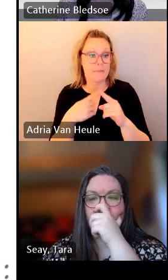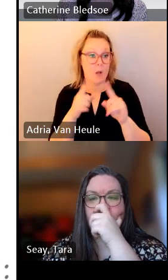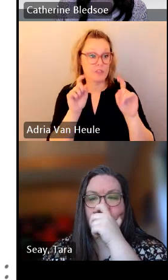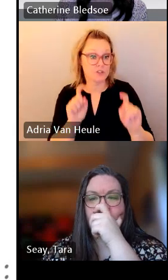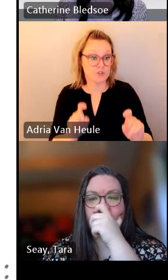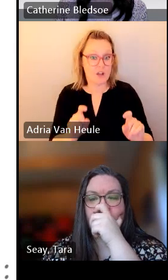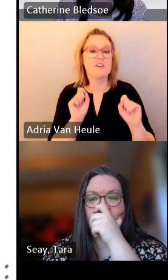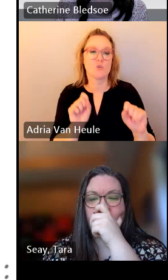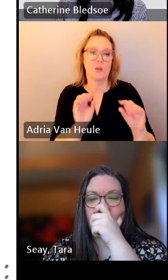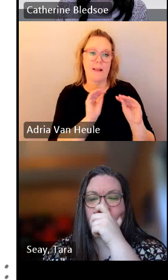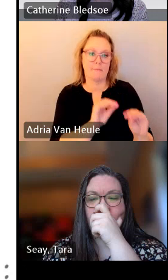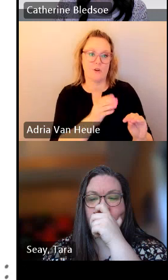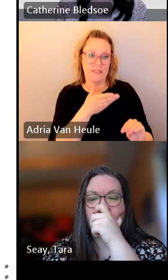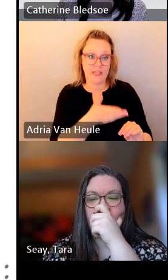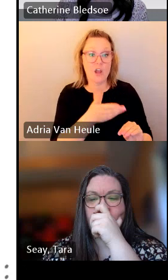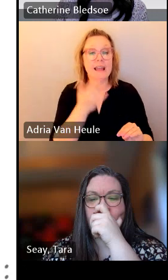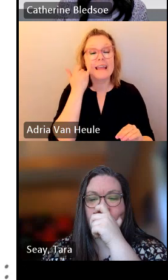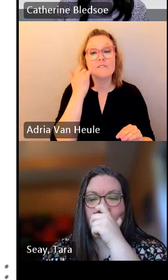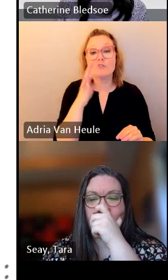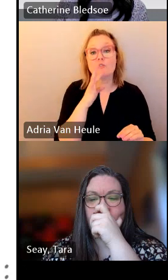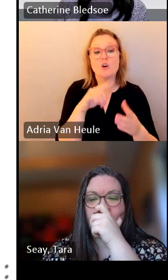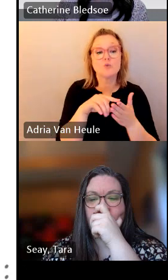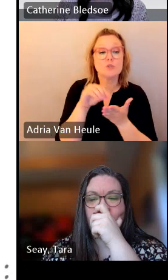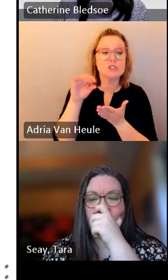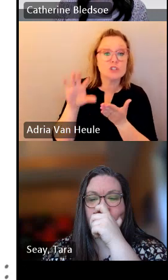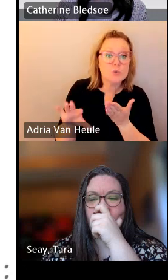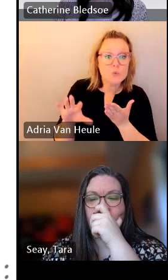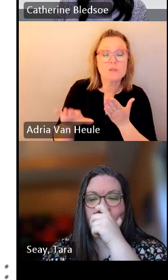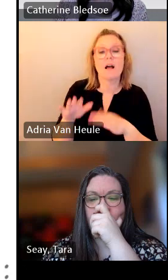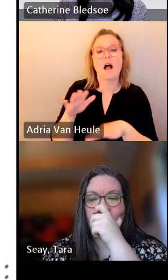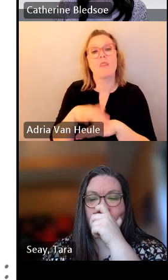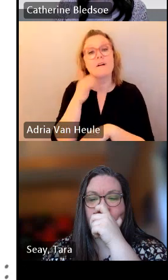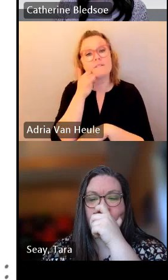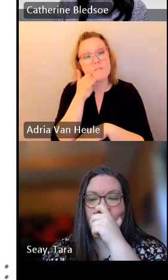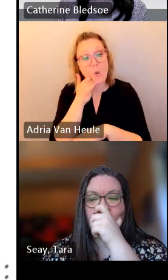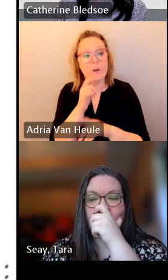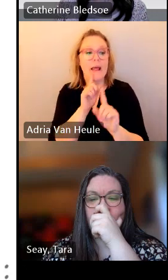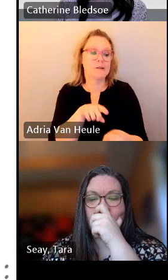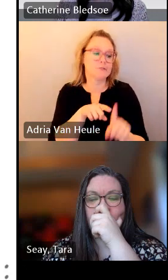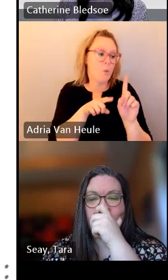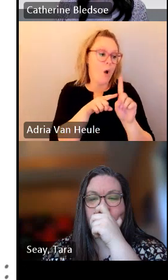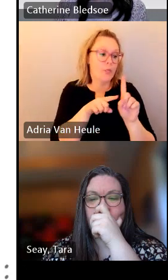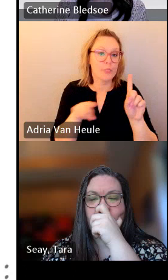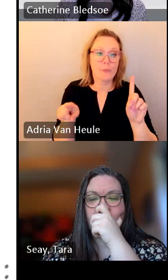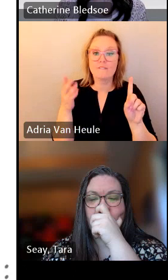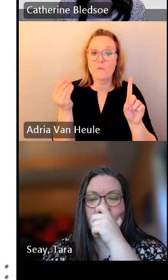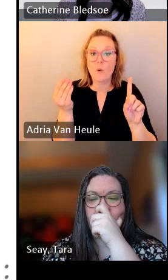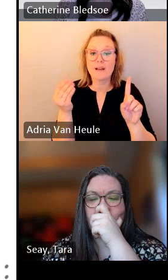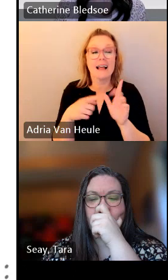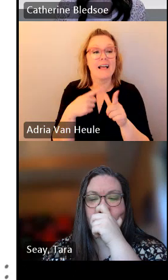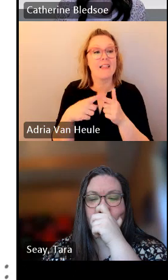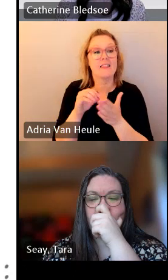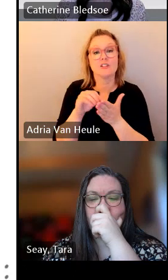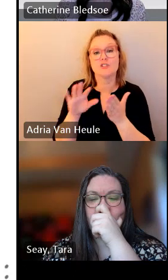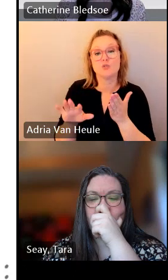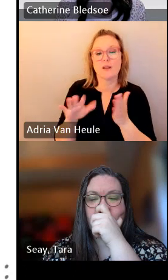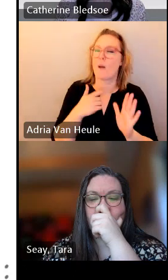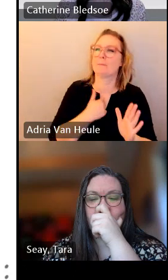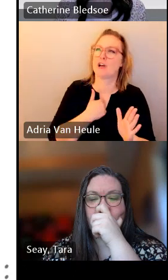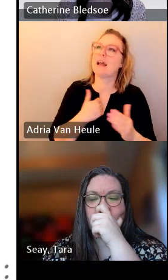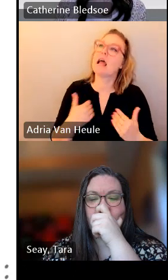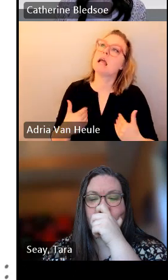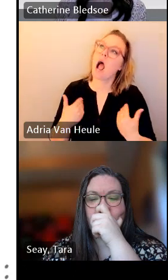you talk to a student and you're on the phone and you've gotten questions 1 through 14 completed, and all of a sudden the student says, well, they're no longer a student, I apologize. This young